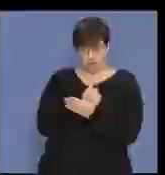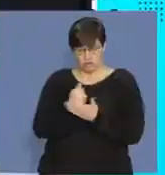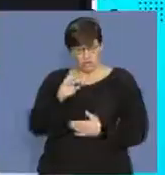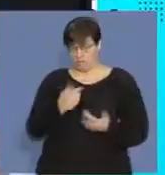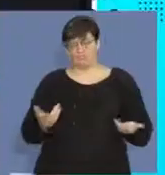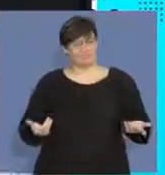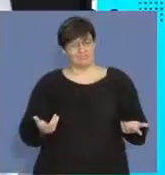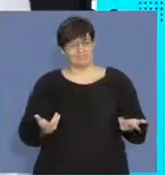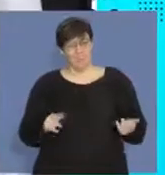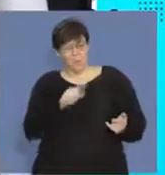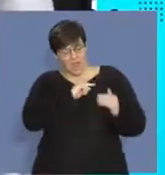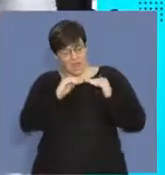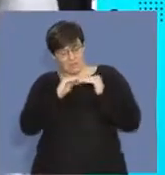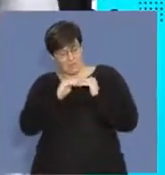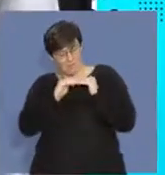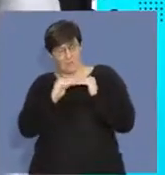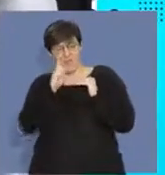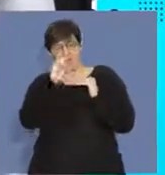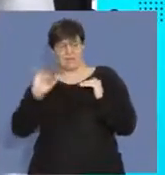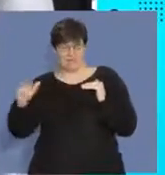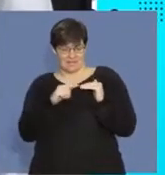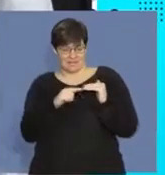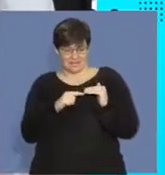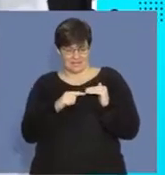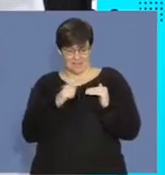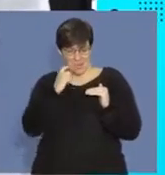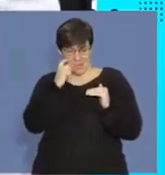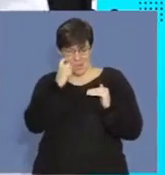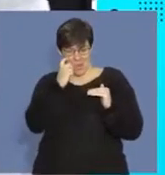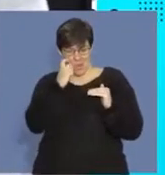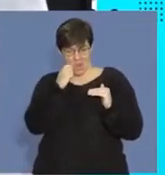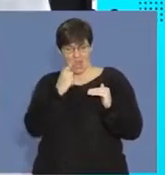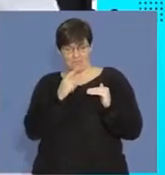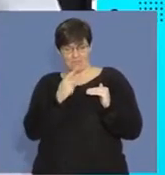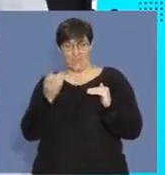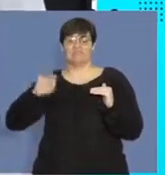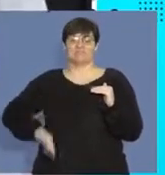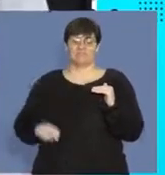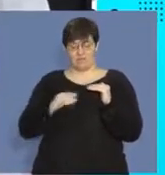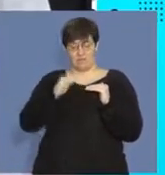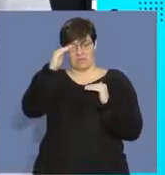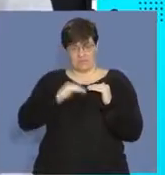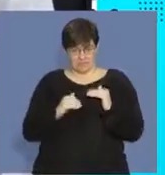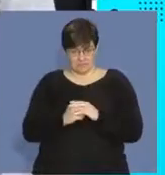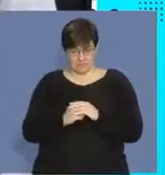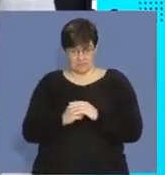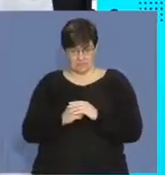that we said R1 million is the minimum or the amount that you have to register if you have a turnover of R1